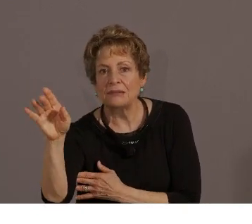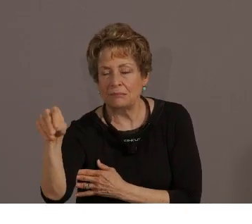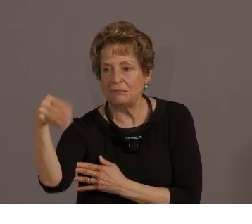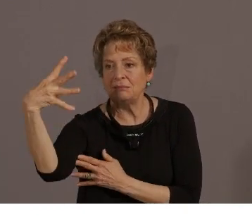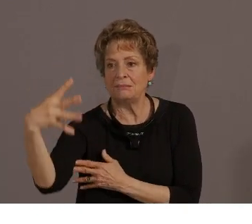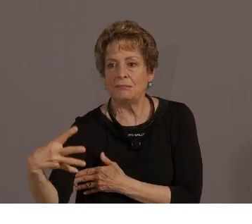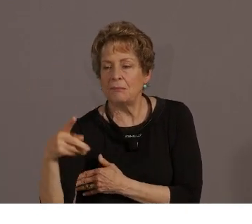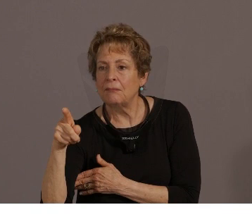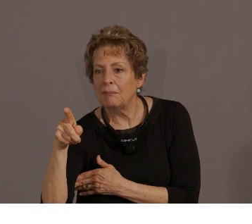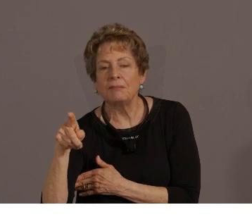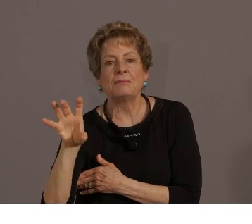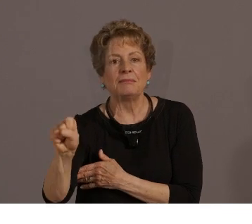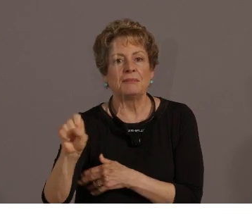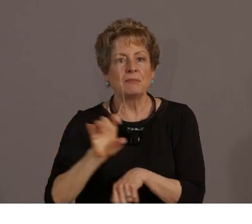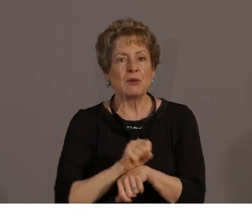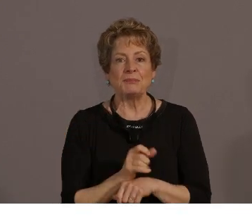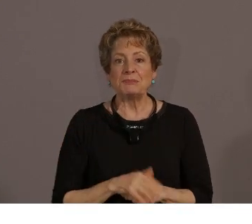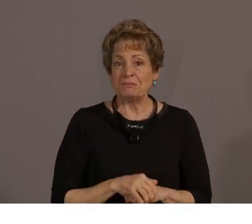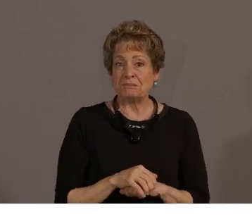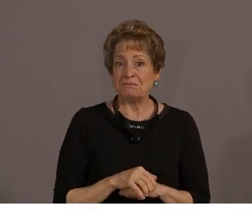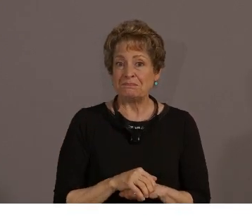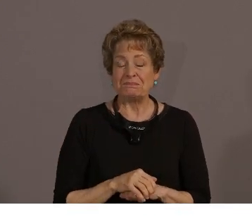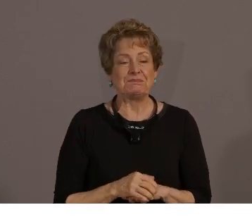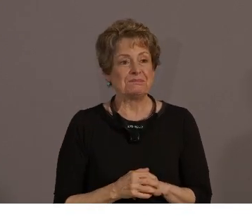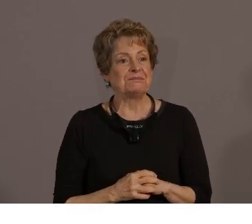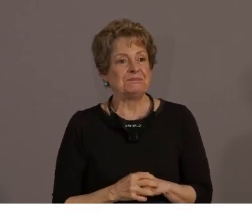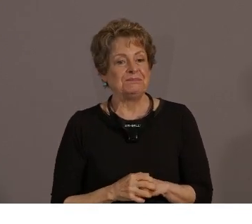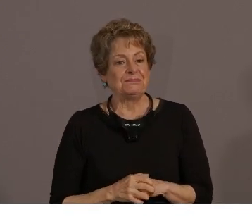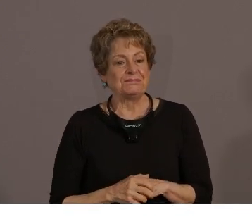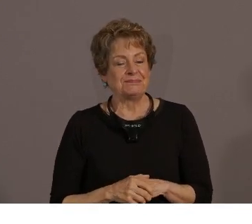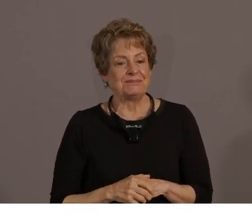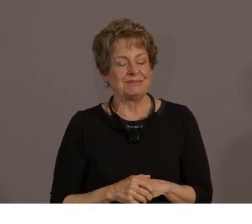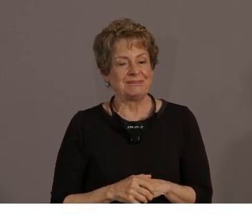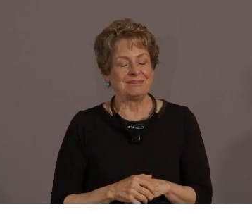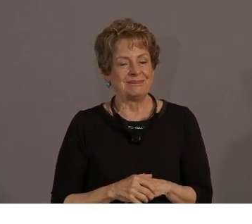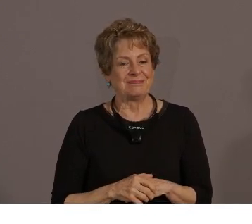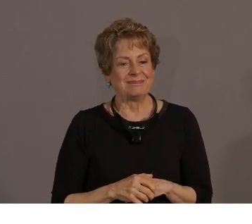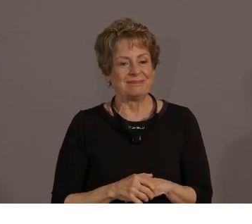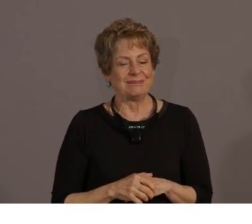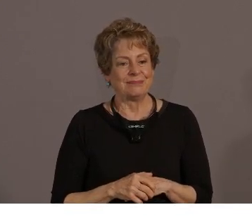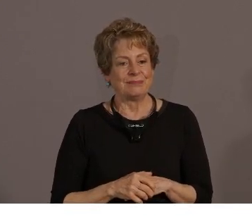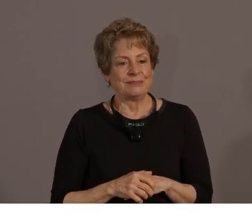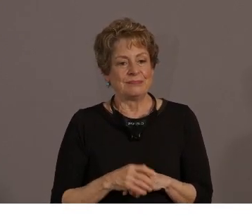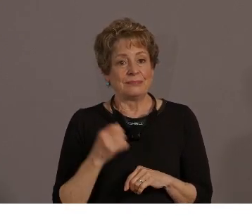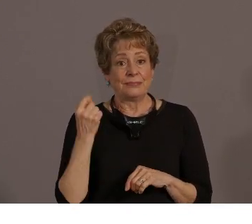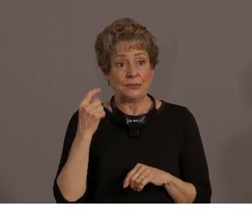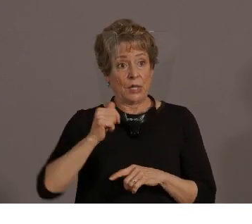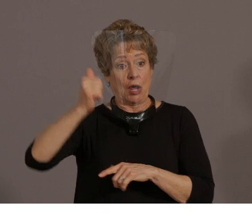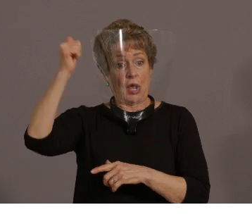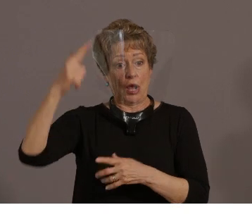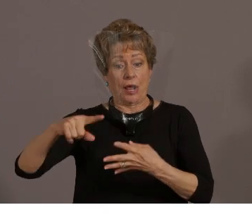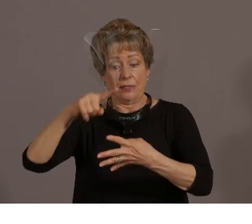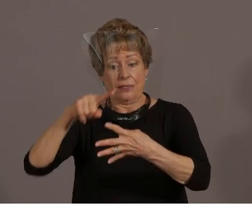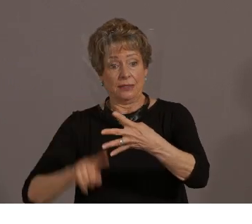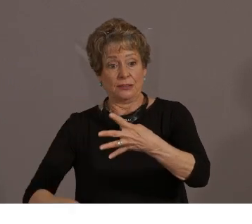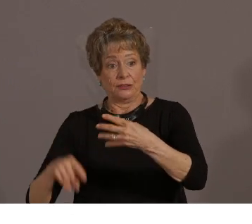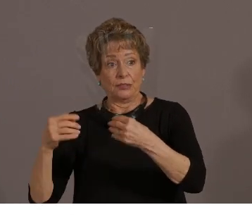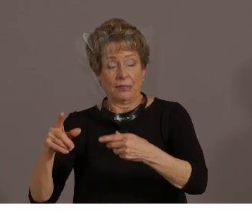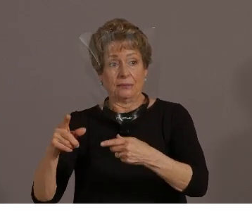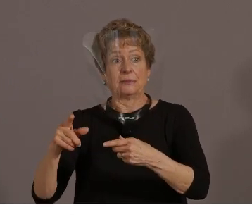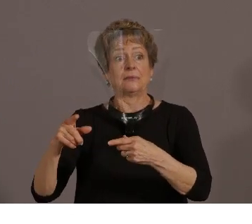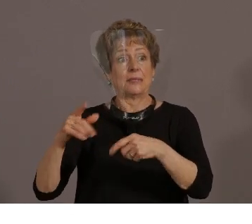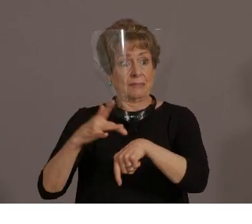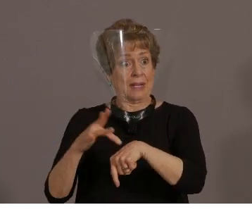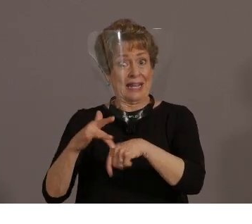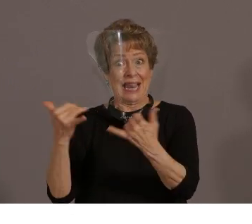register online in select stores. Again, not all of the stores are going to have vaccine at this time because we are still